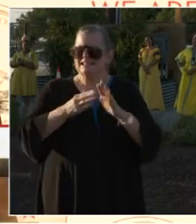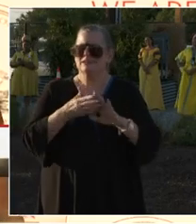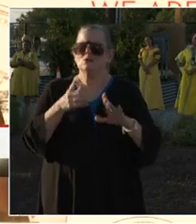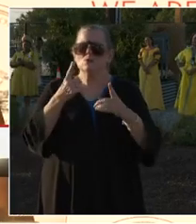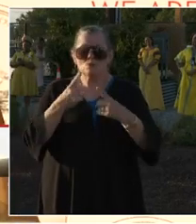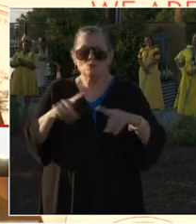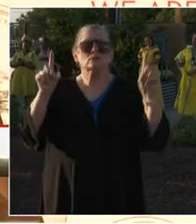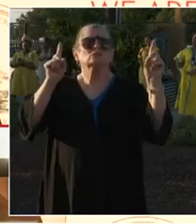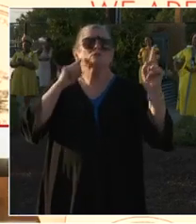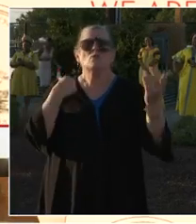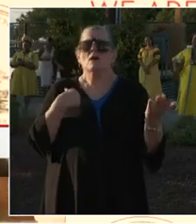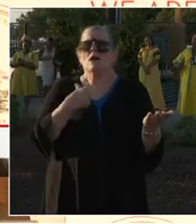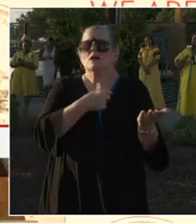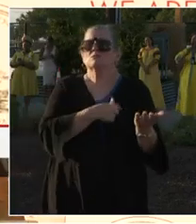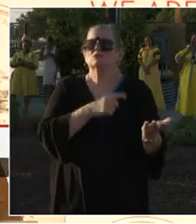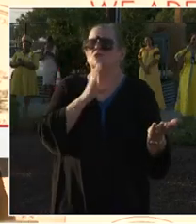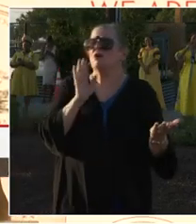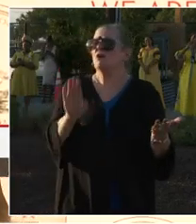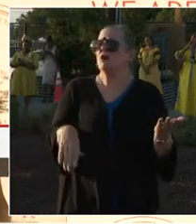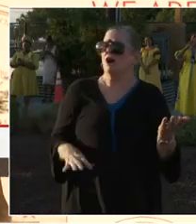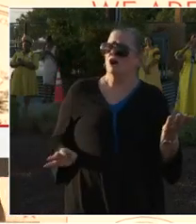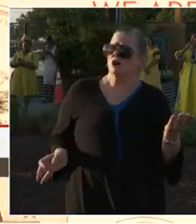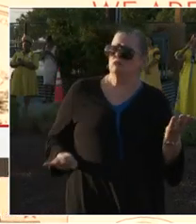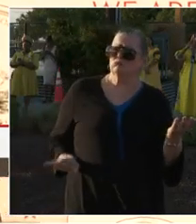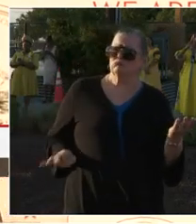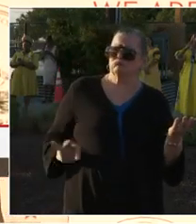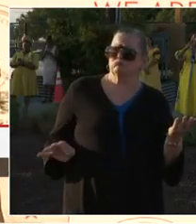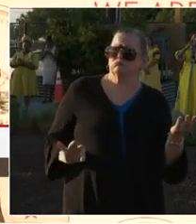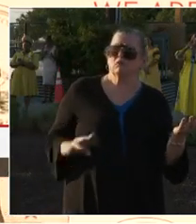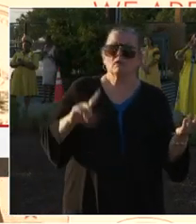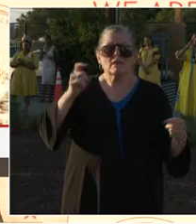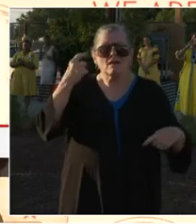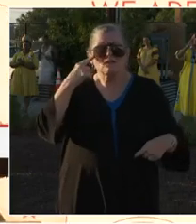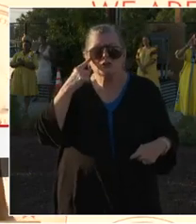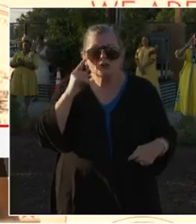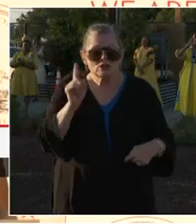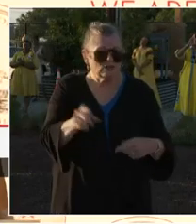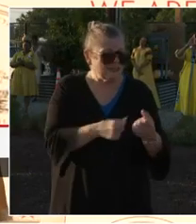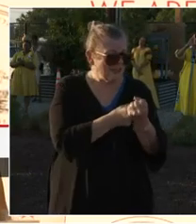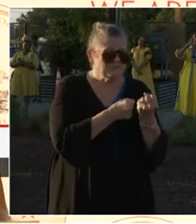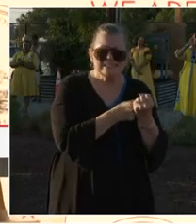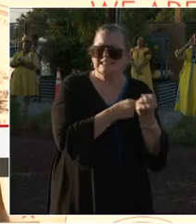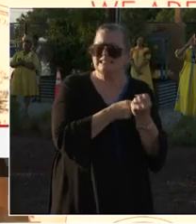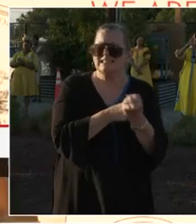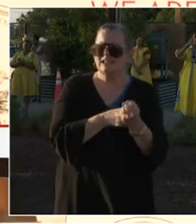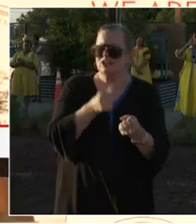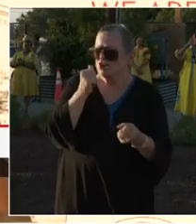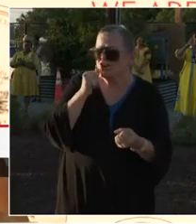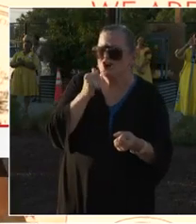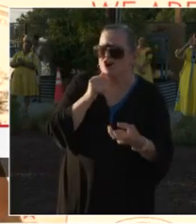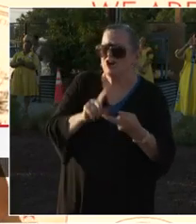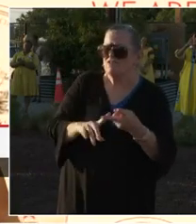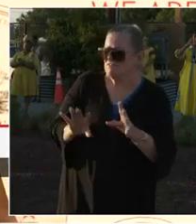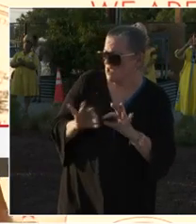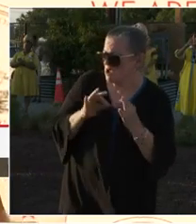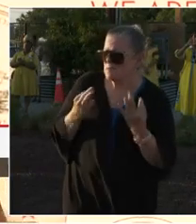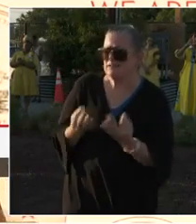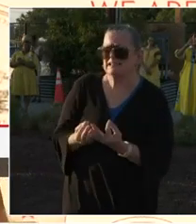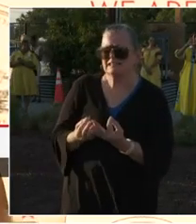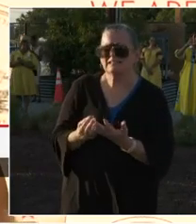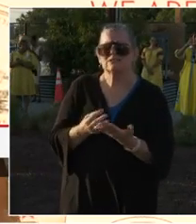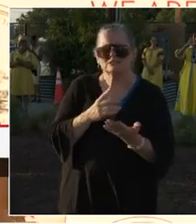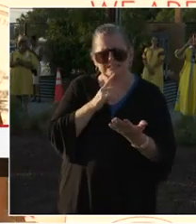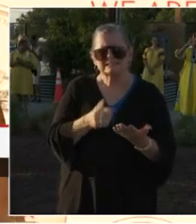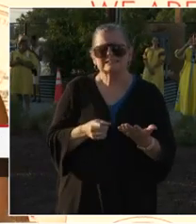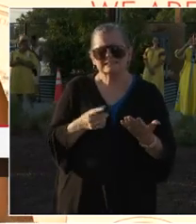small thing to say that the government is supporting women, girls, and families.